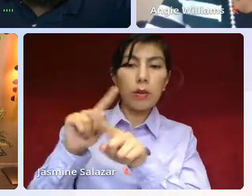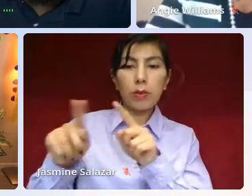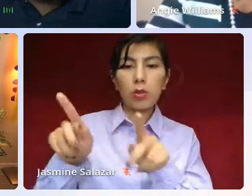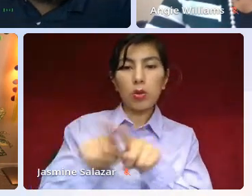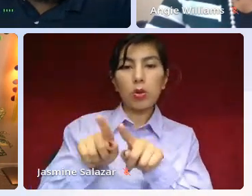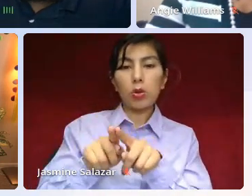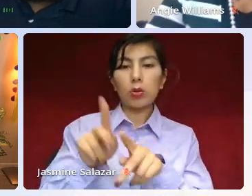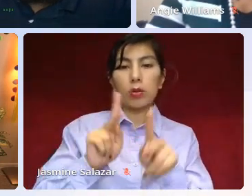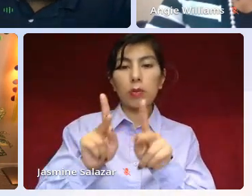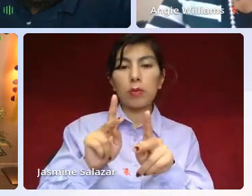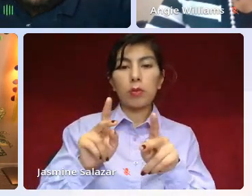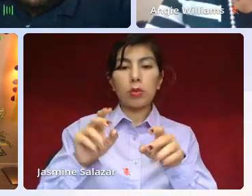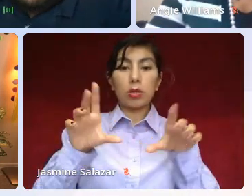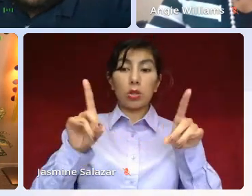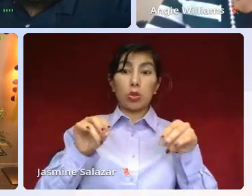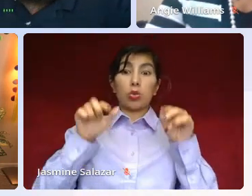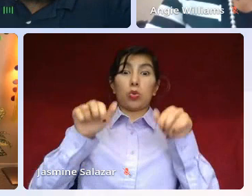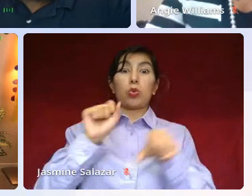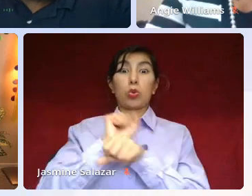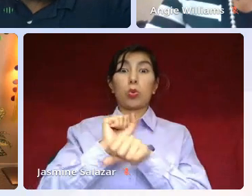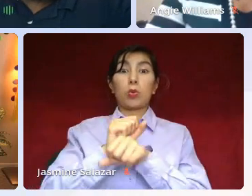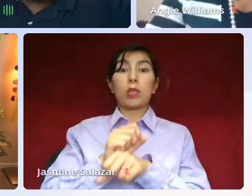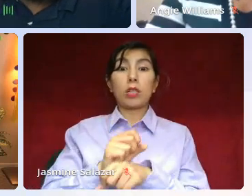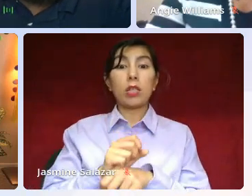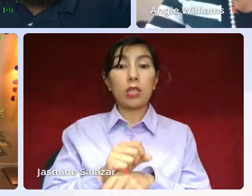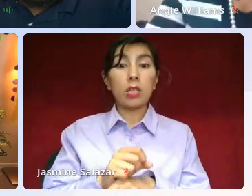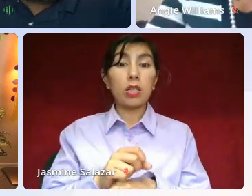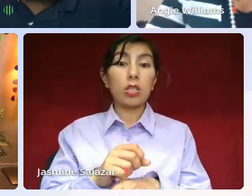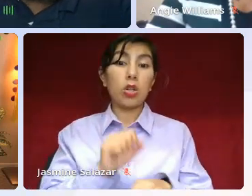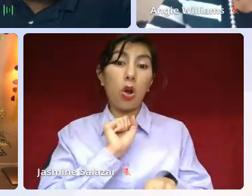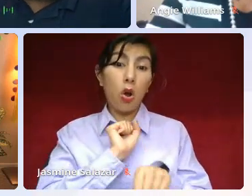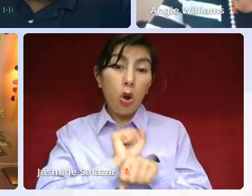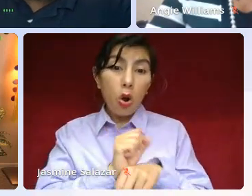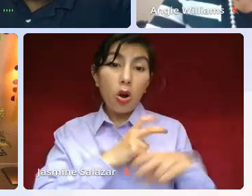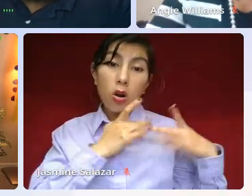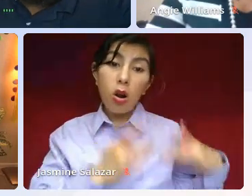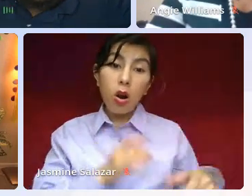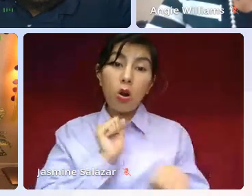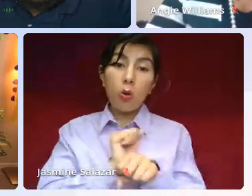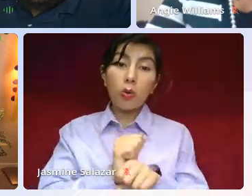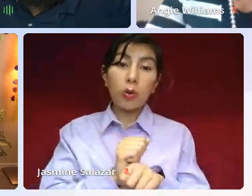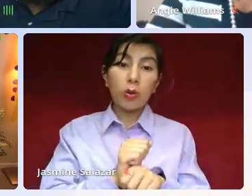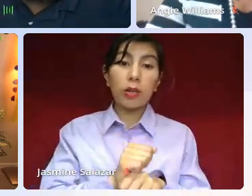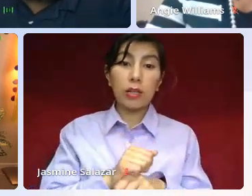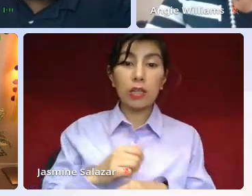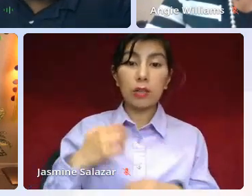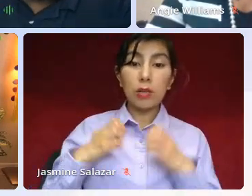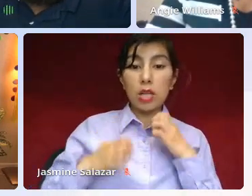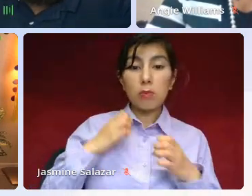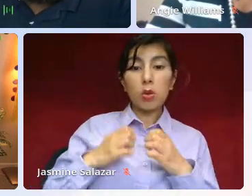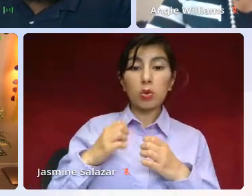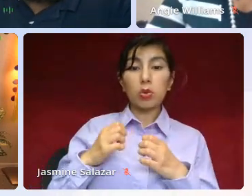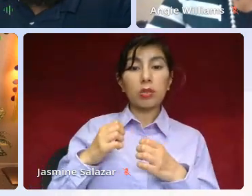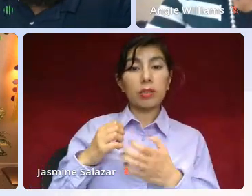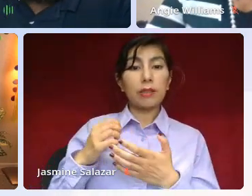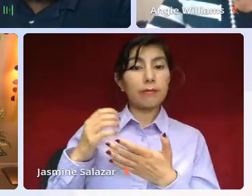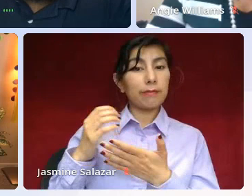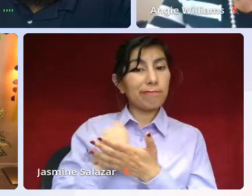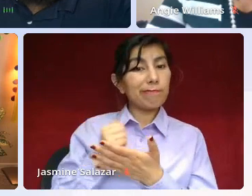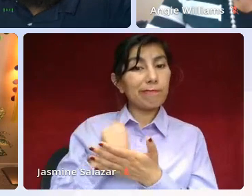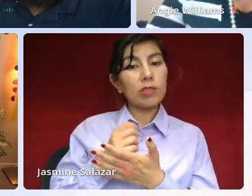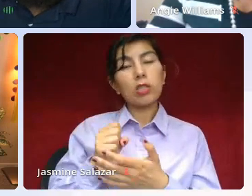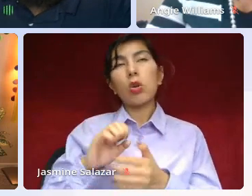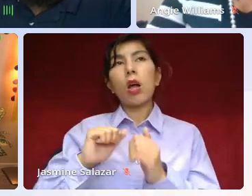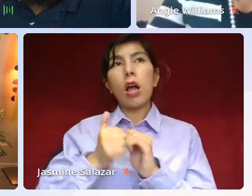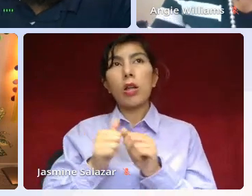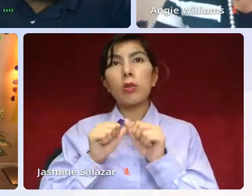work, because it is hard work and it can be emotionally taxing. So how do we, keep ourselves whole and well